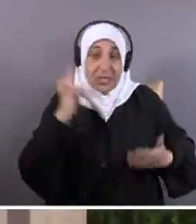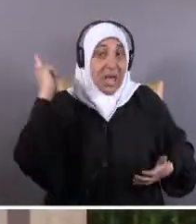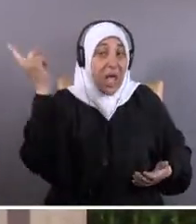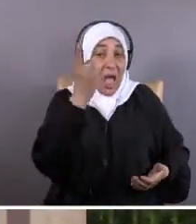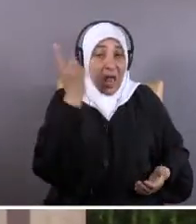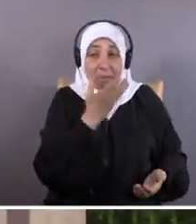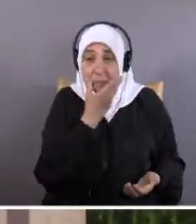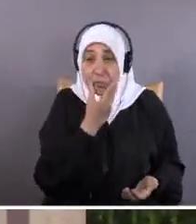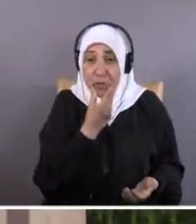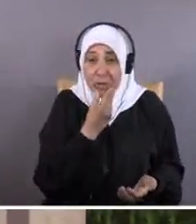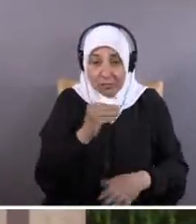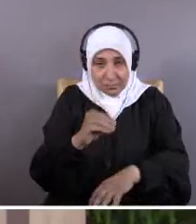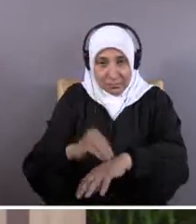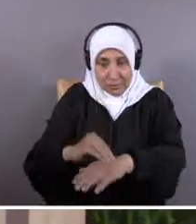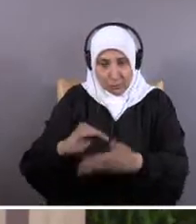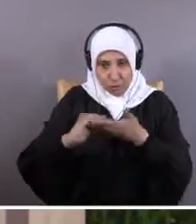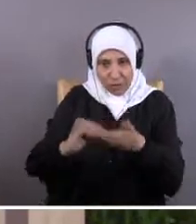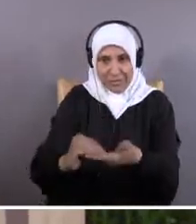I want to